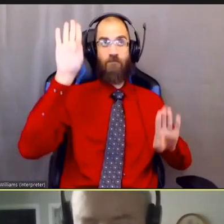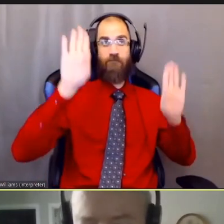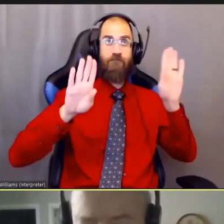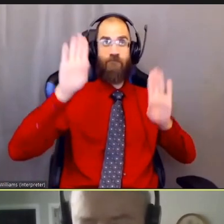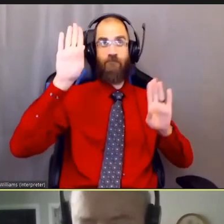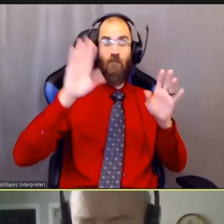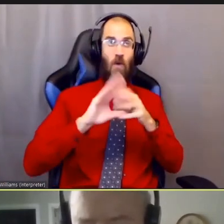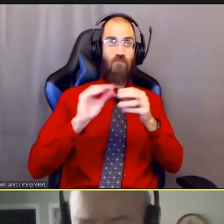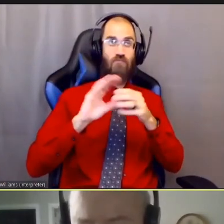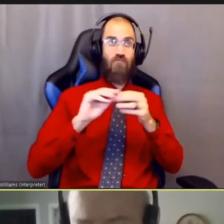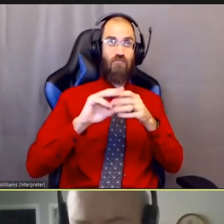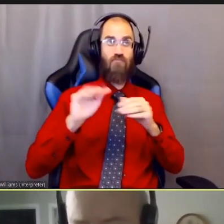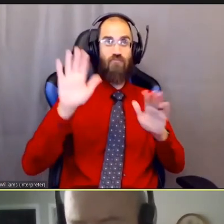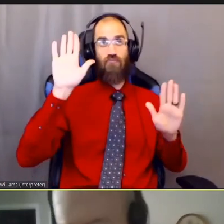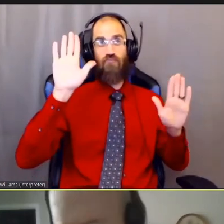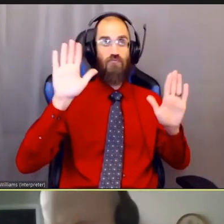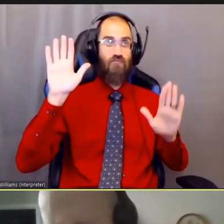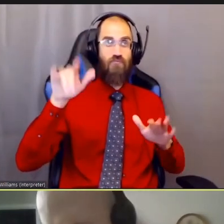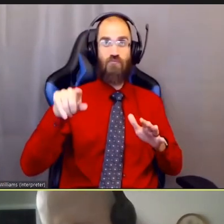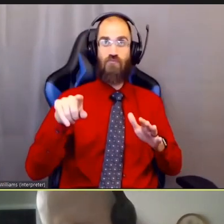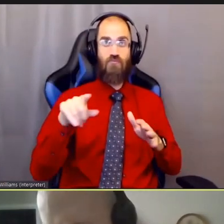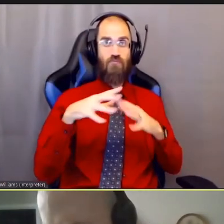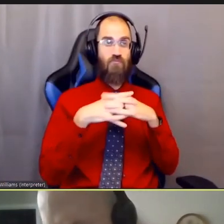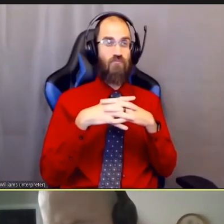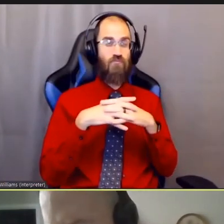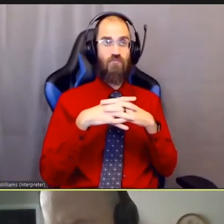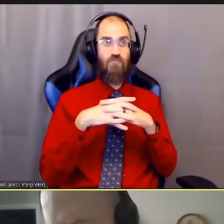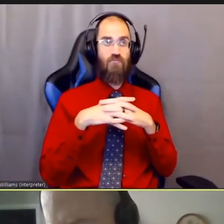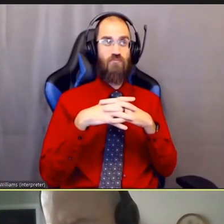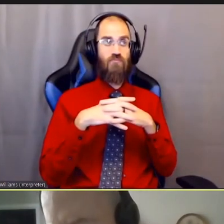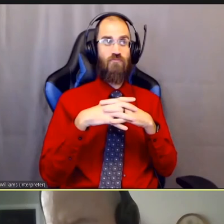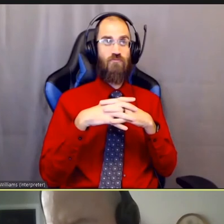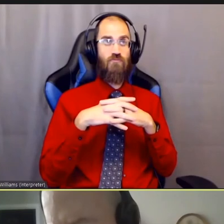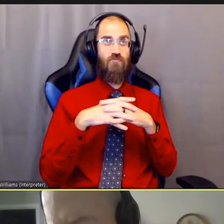that, you know, anybody wants to ask us a question or